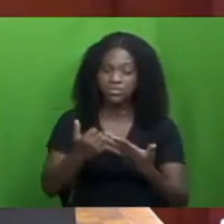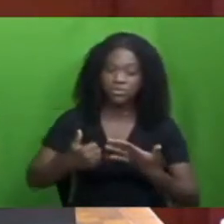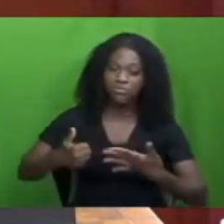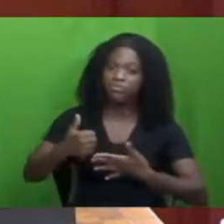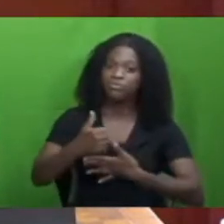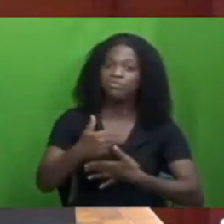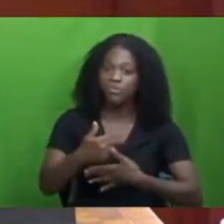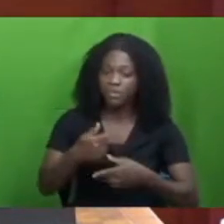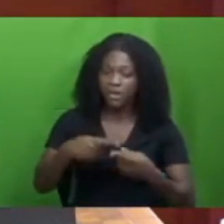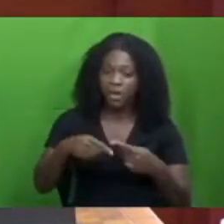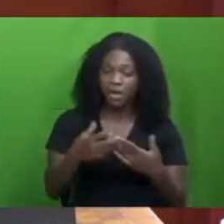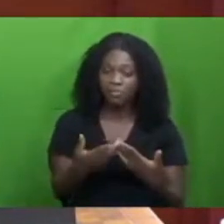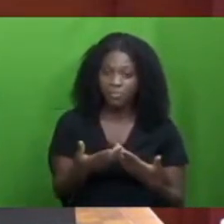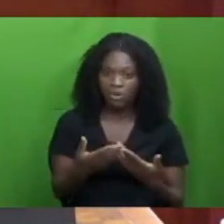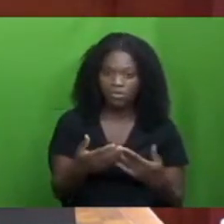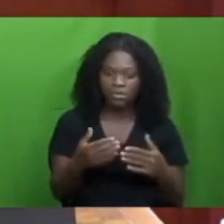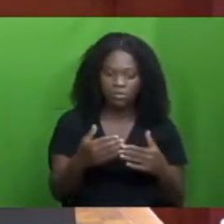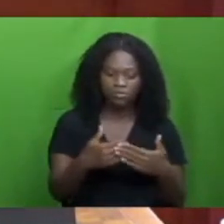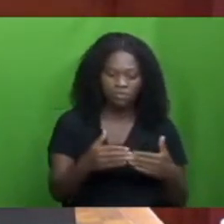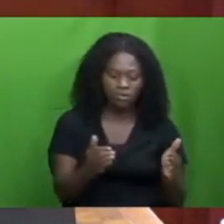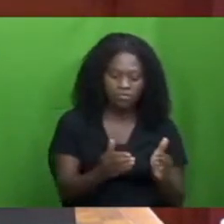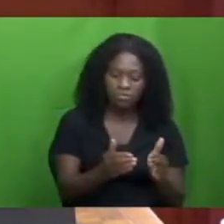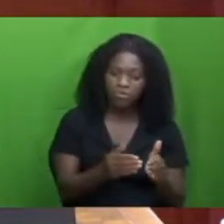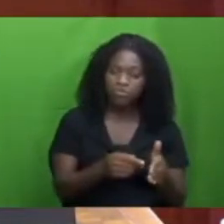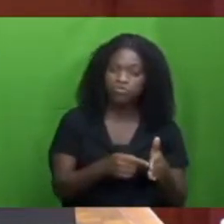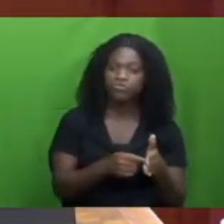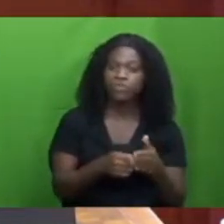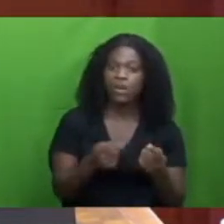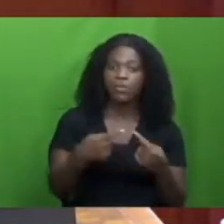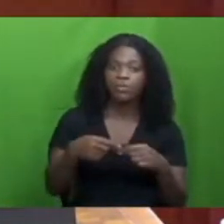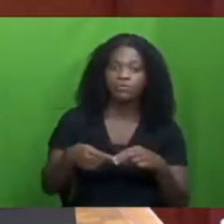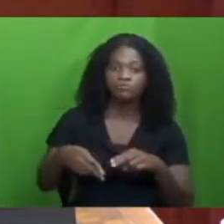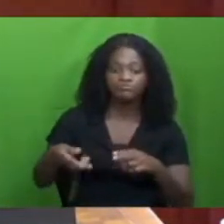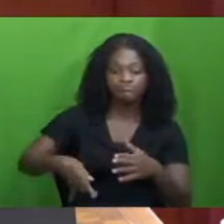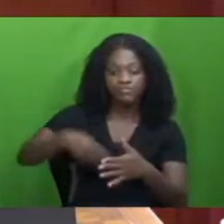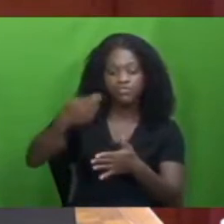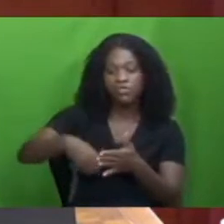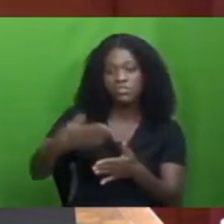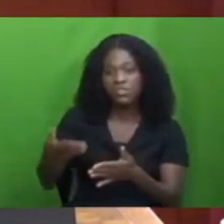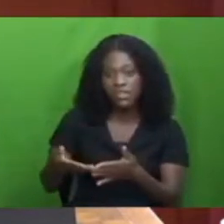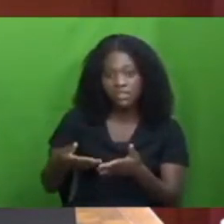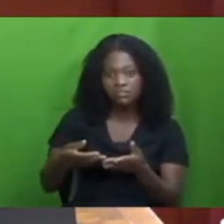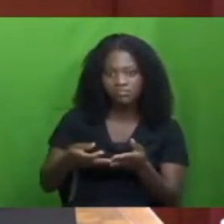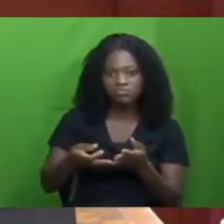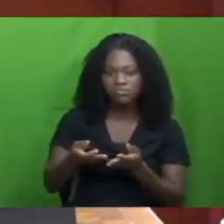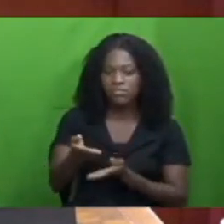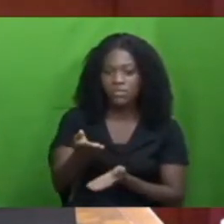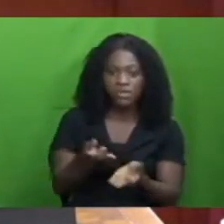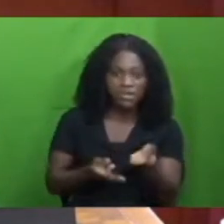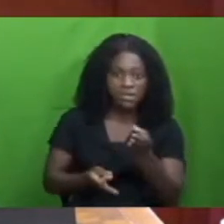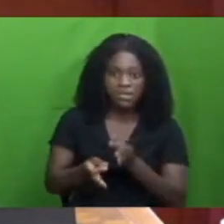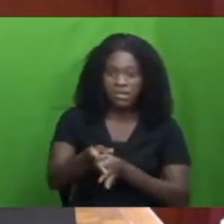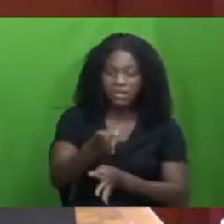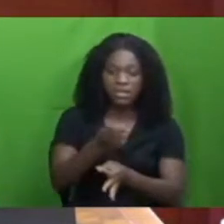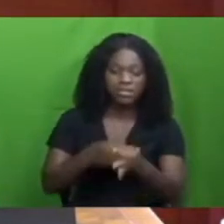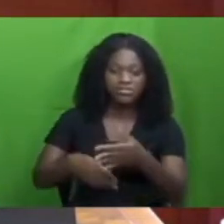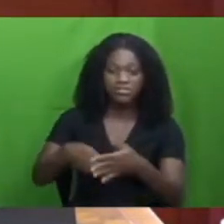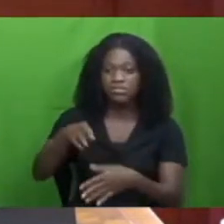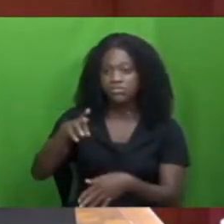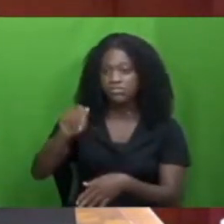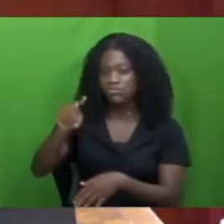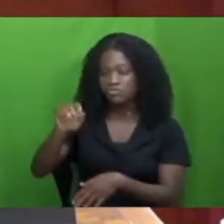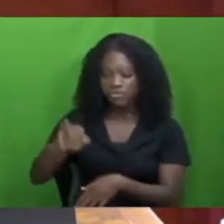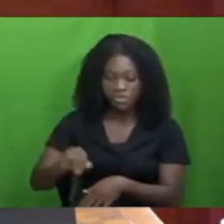key macroeconomic indicators, including inflation, exchange rate, interest rates, reserve